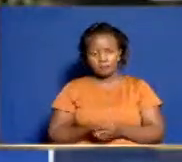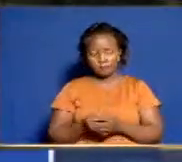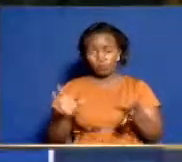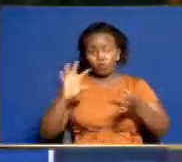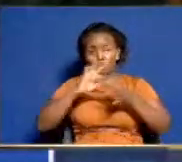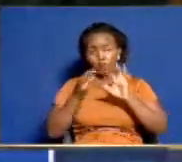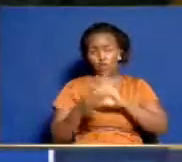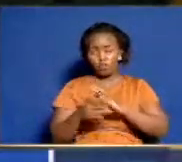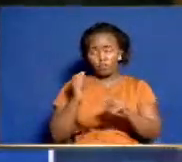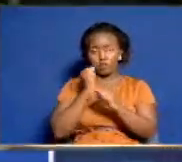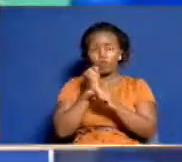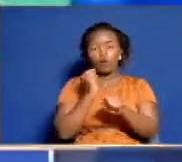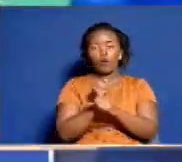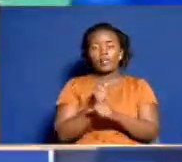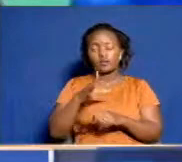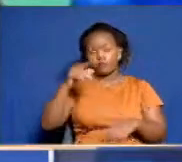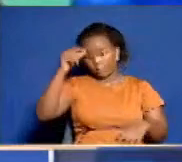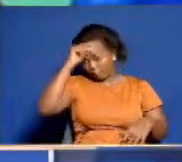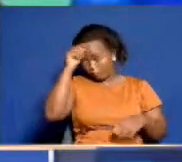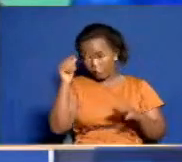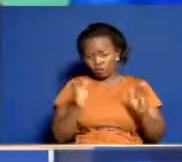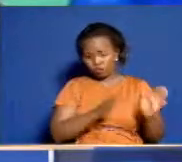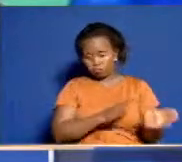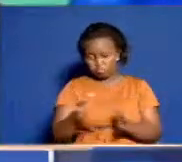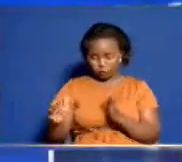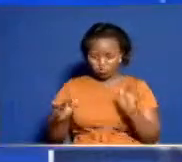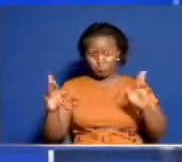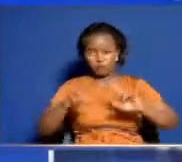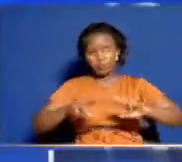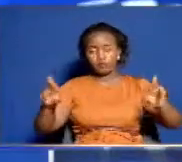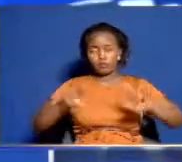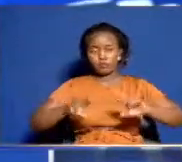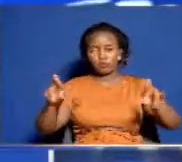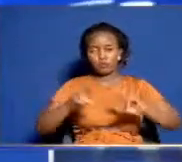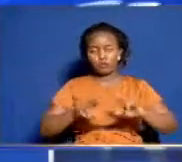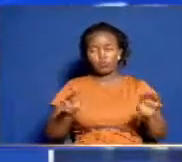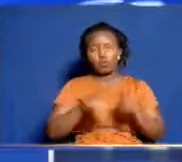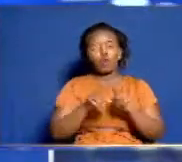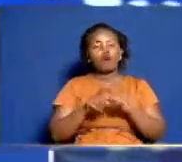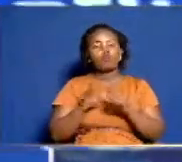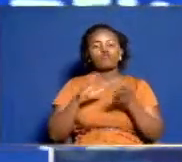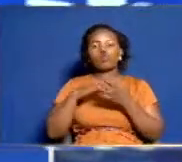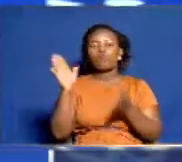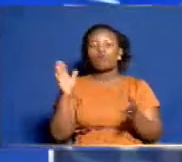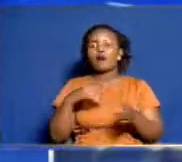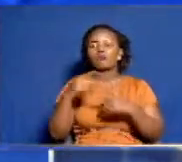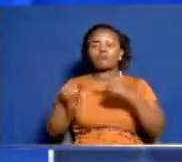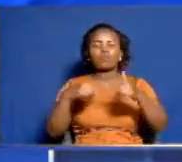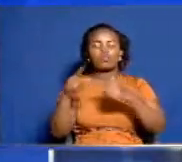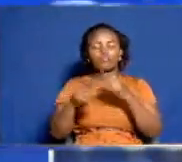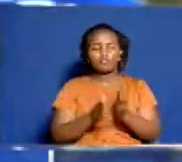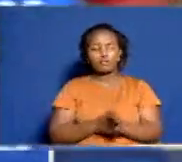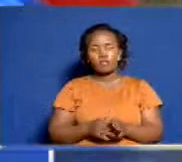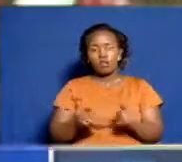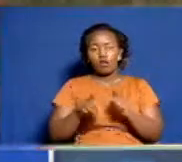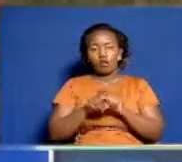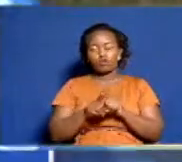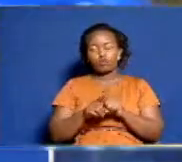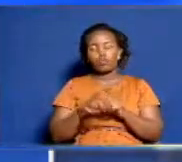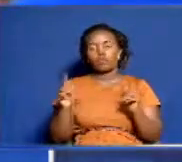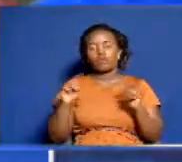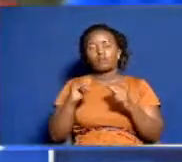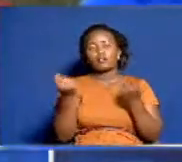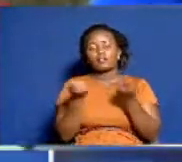with the government in Team Kenya preparations. The bubble camp has been set up at Kasarani, where currently the Kenya Rugby Sevens men team